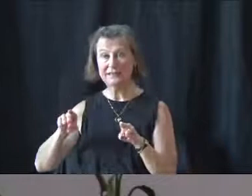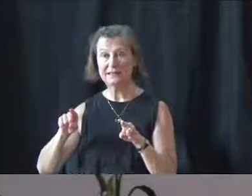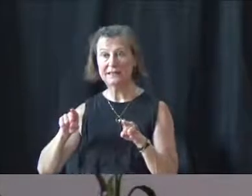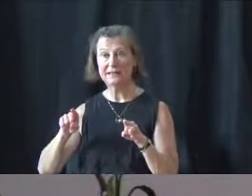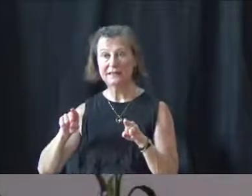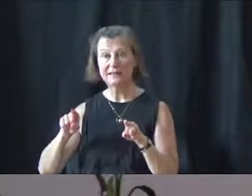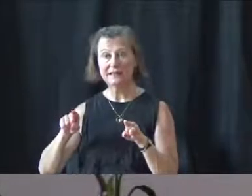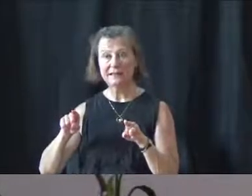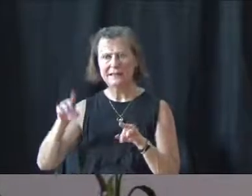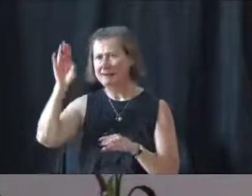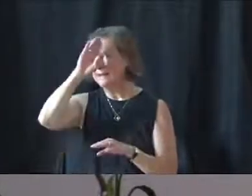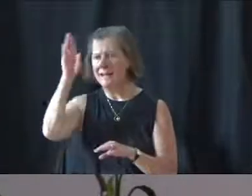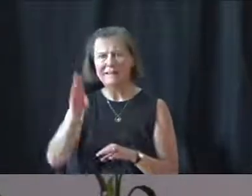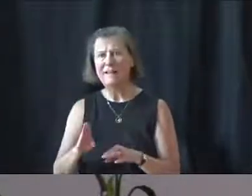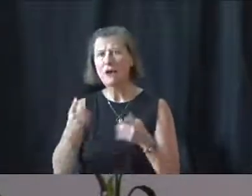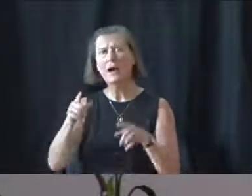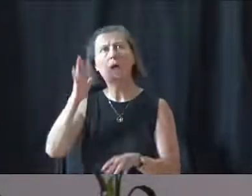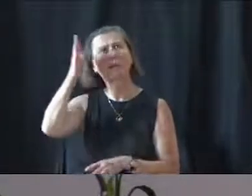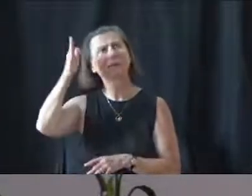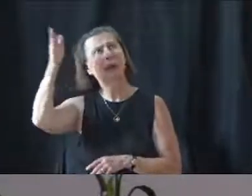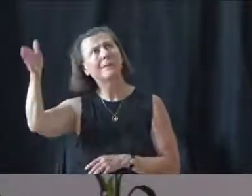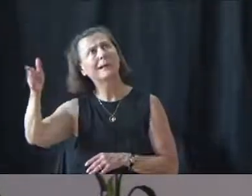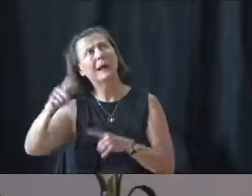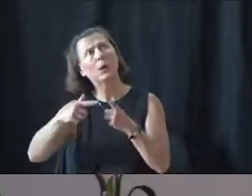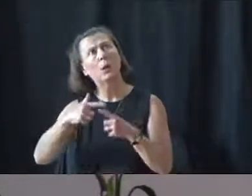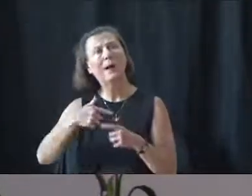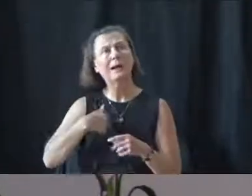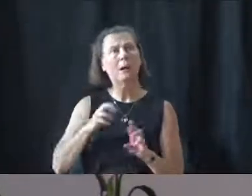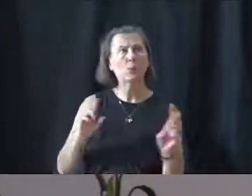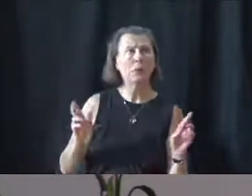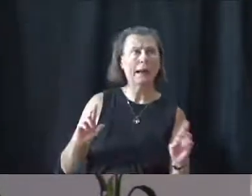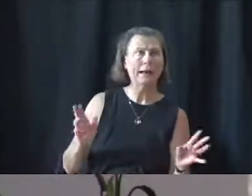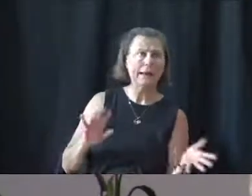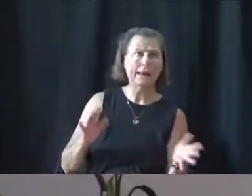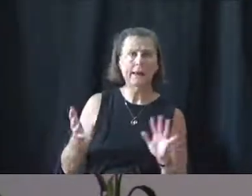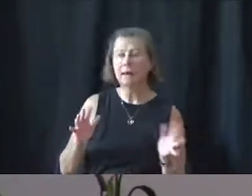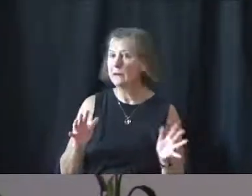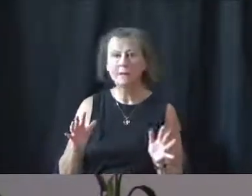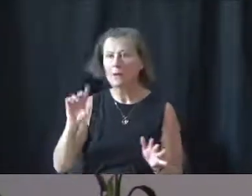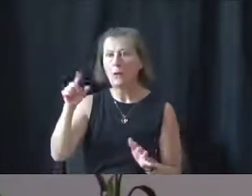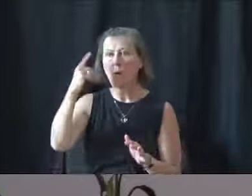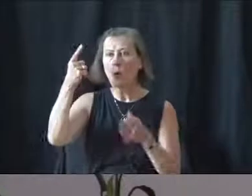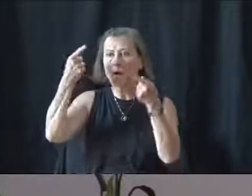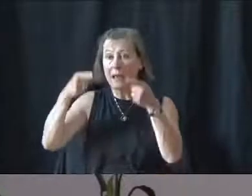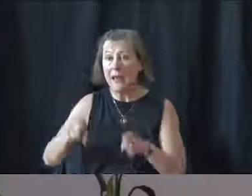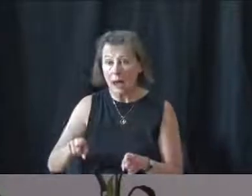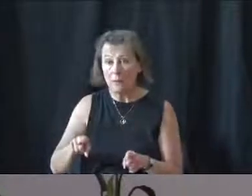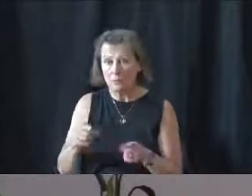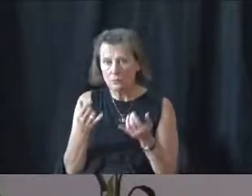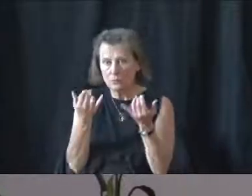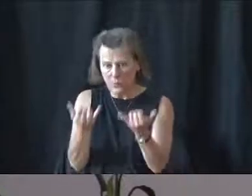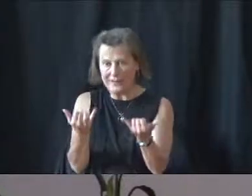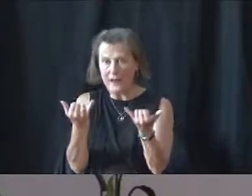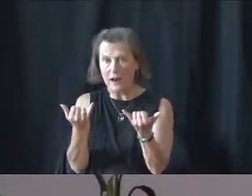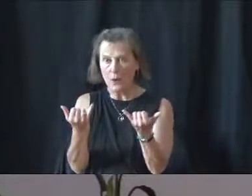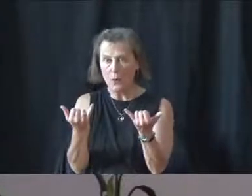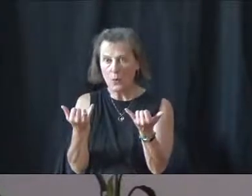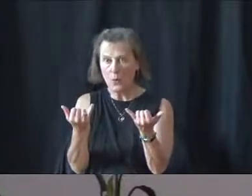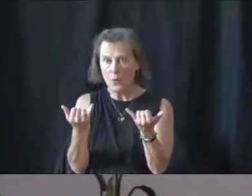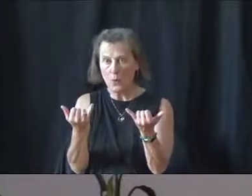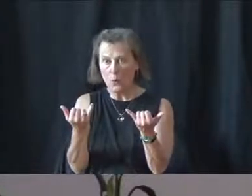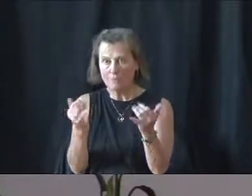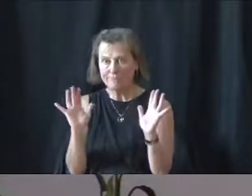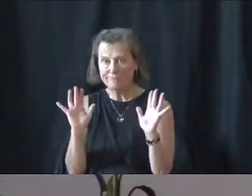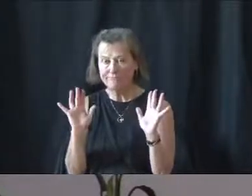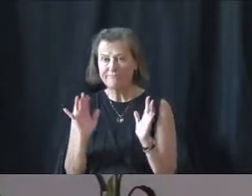It never happens someday when I get around to it. It only ever happens right now.